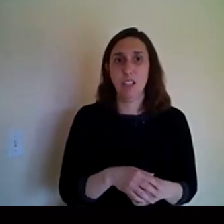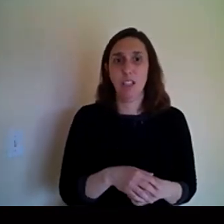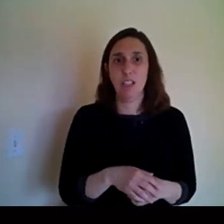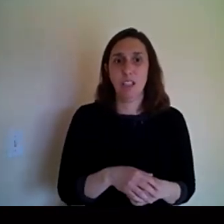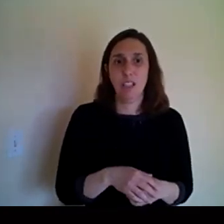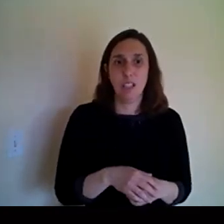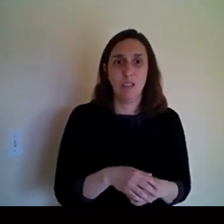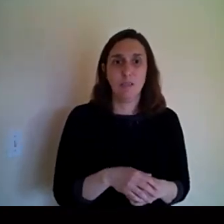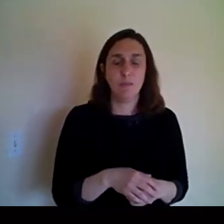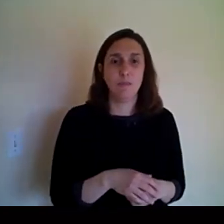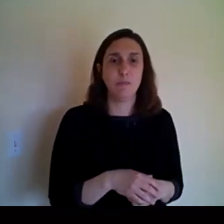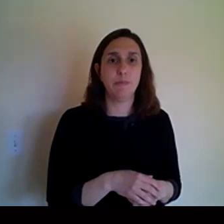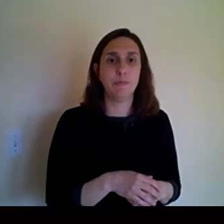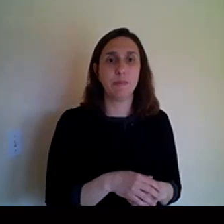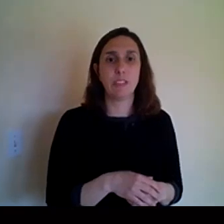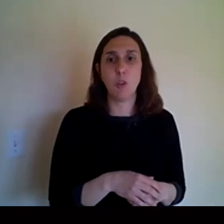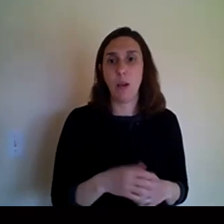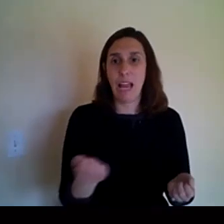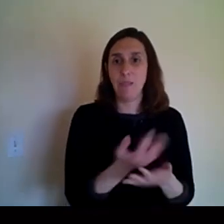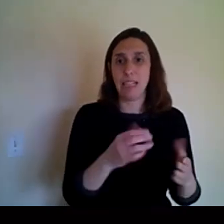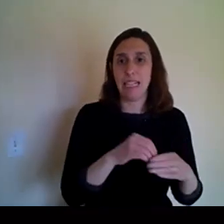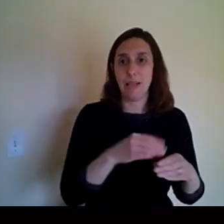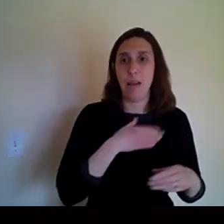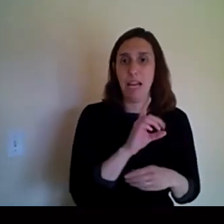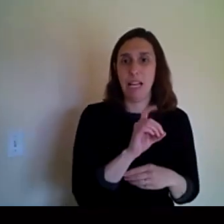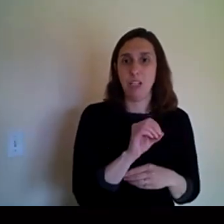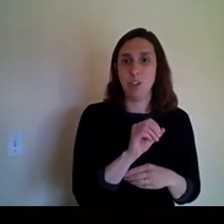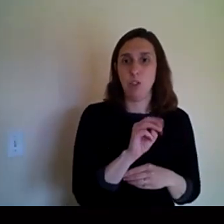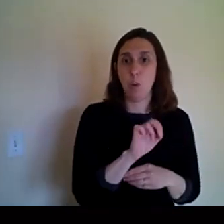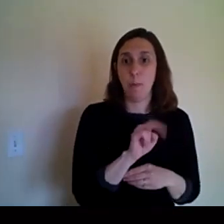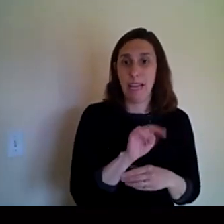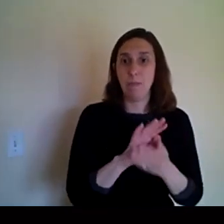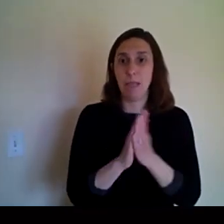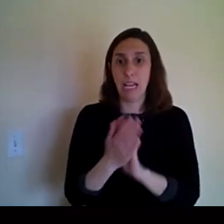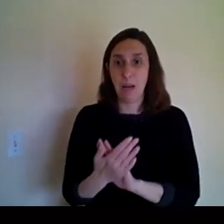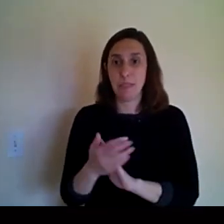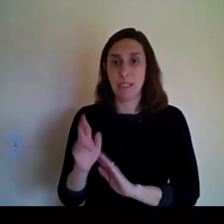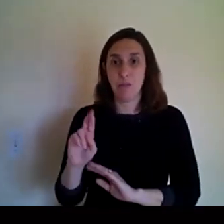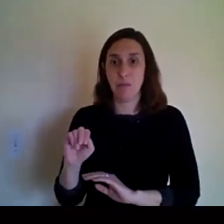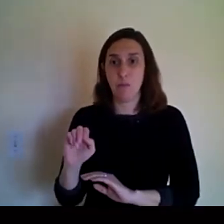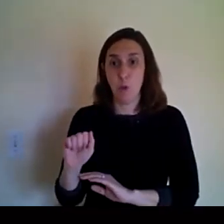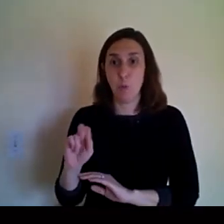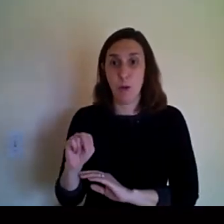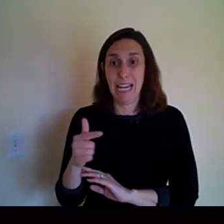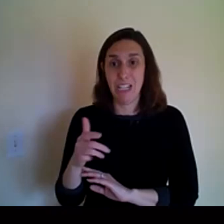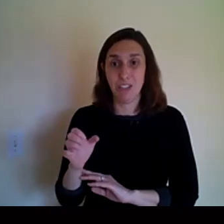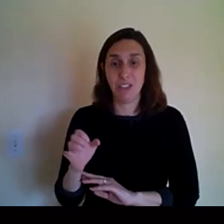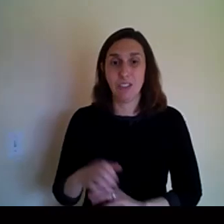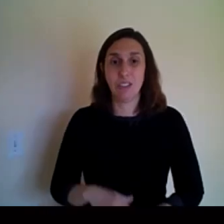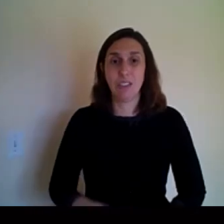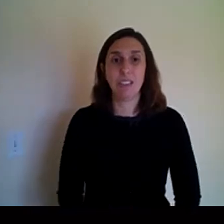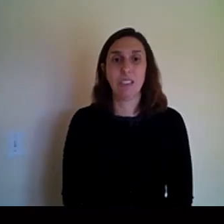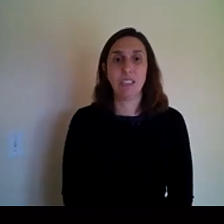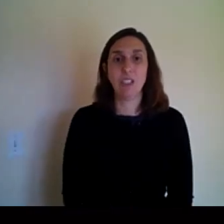in my domain becomes the range. So one of the things I do when working with functions is I want to know what the domains and